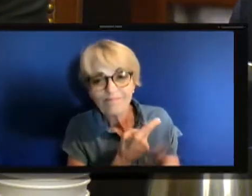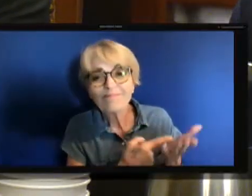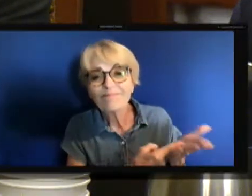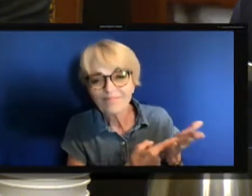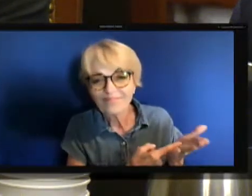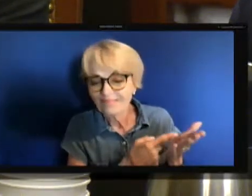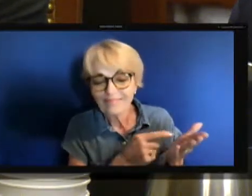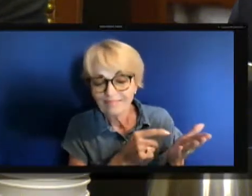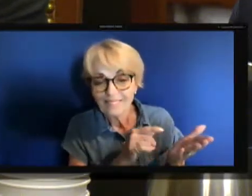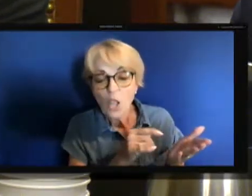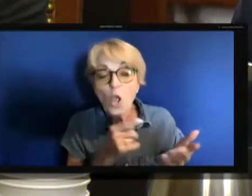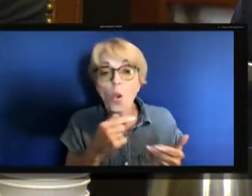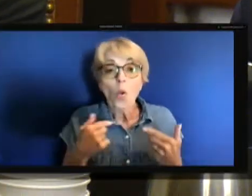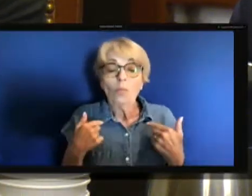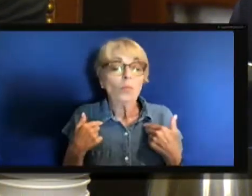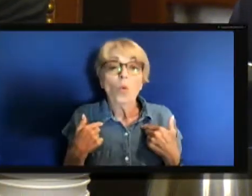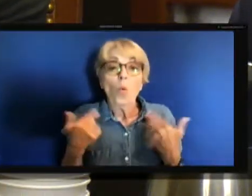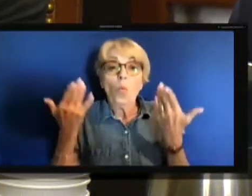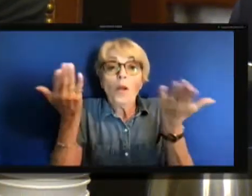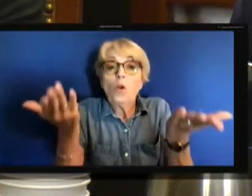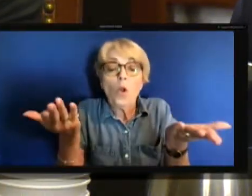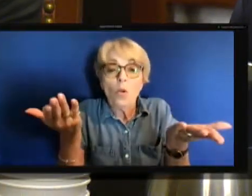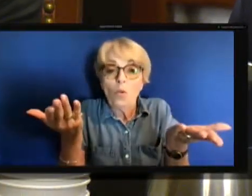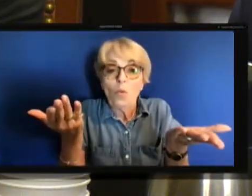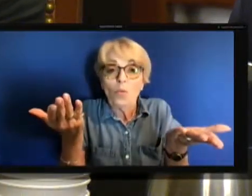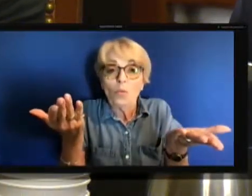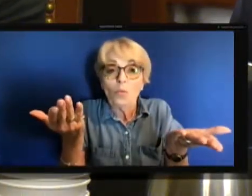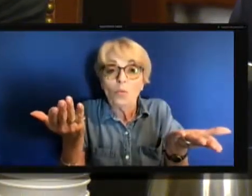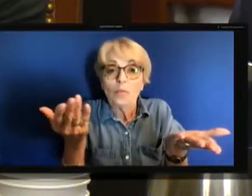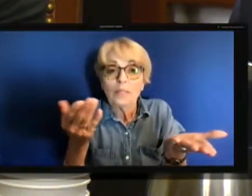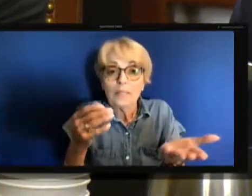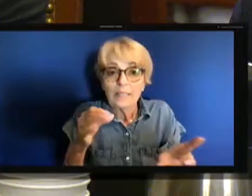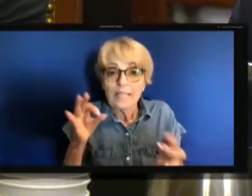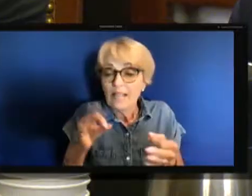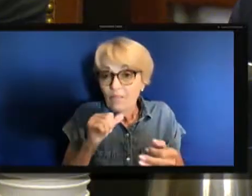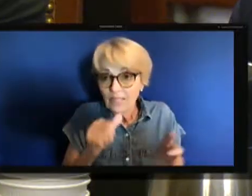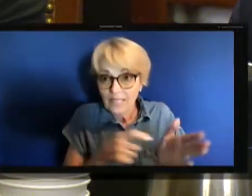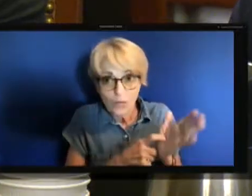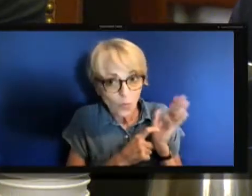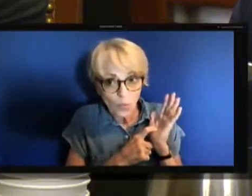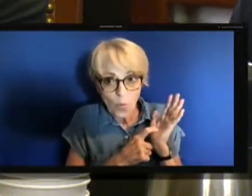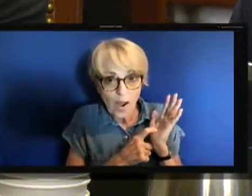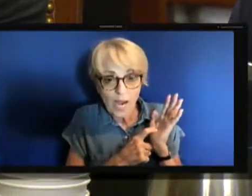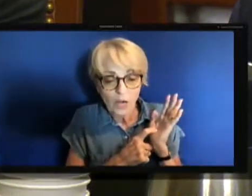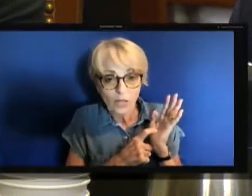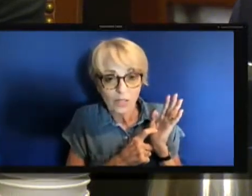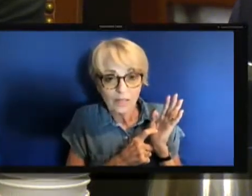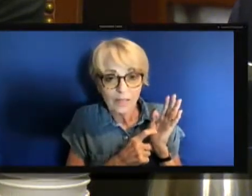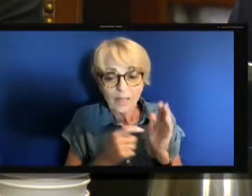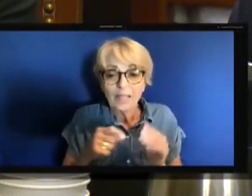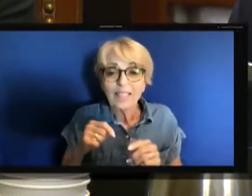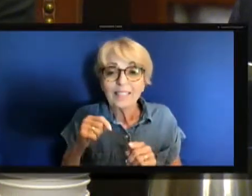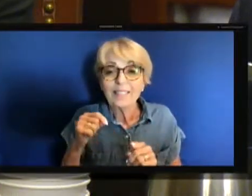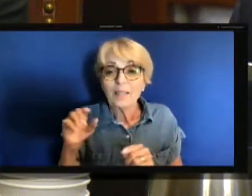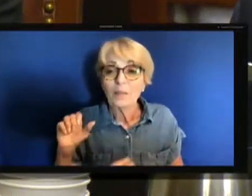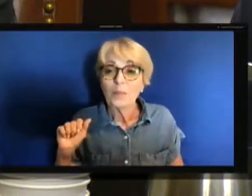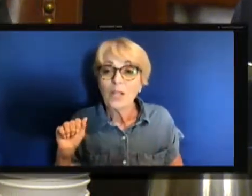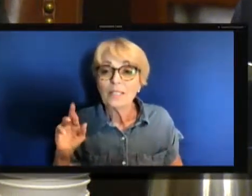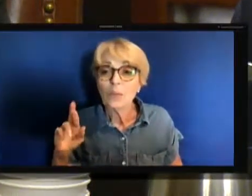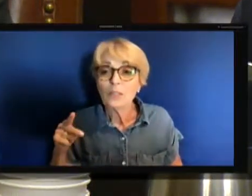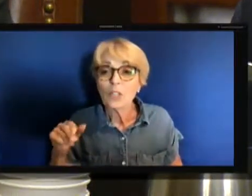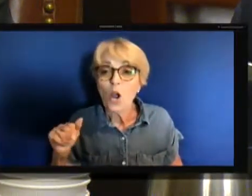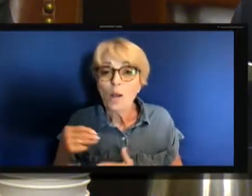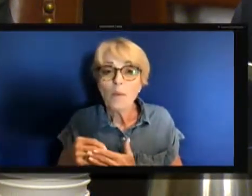we don't know yet if that didn't require it because it was ARPA money, to be a sole source. We don't know. We did it